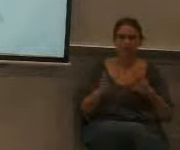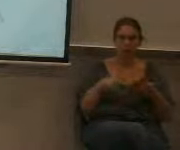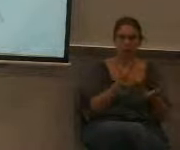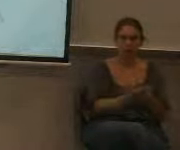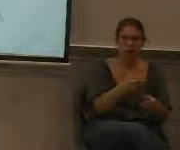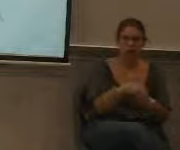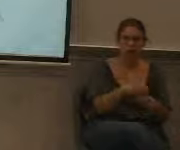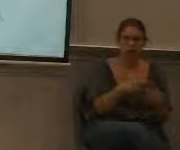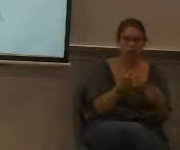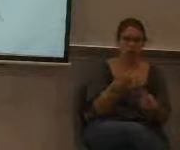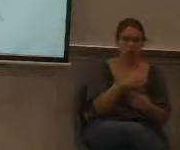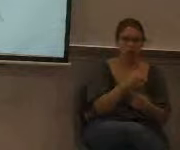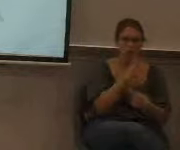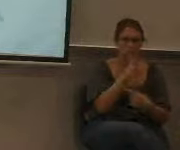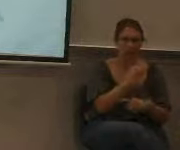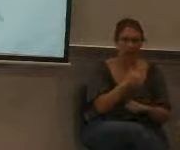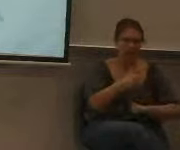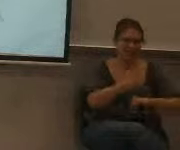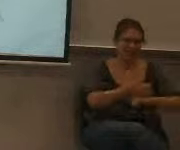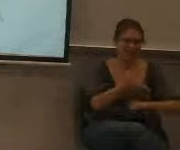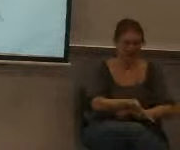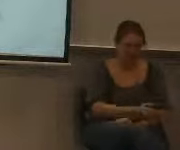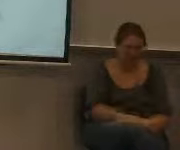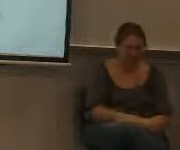and established